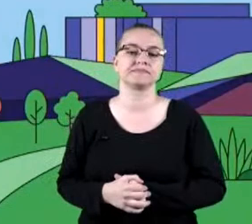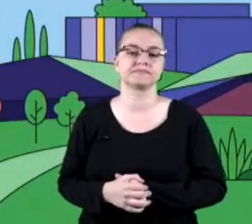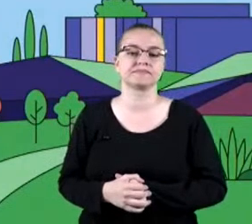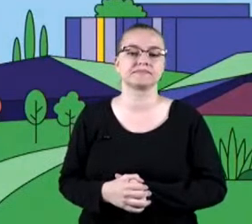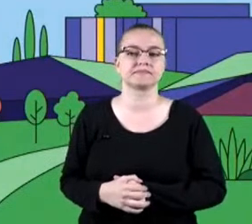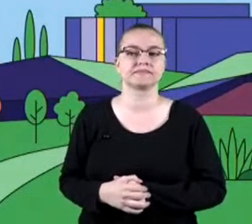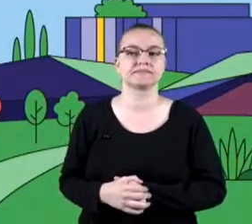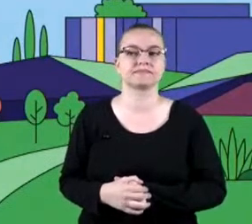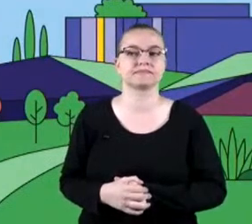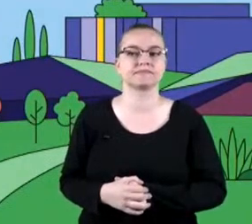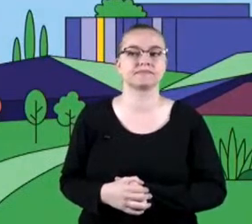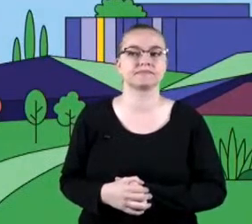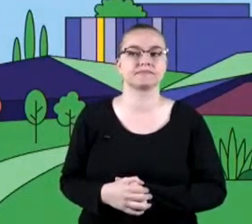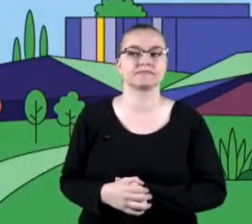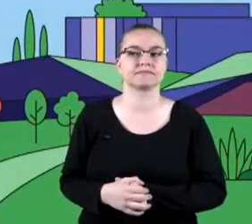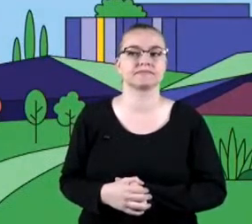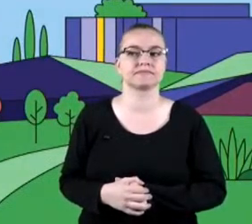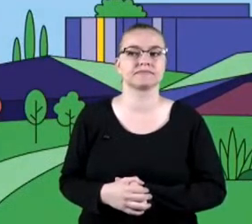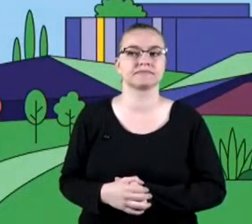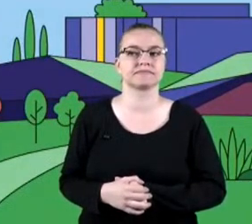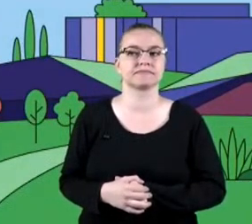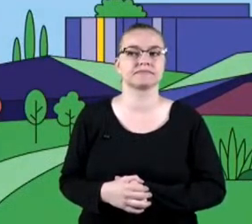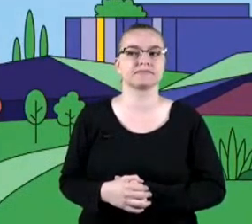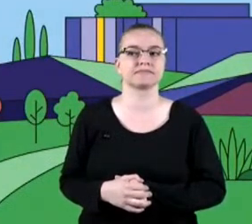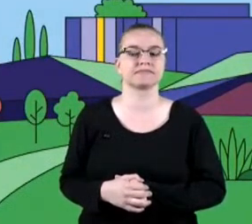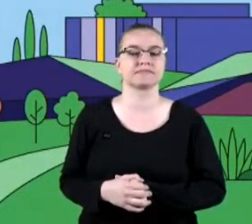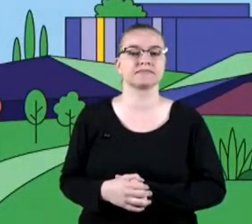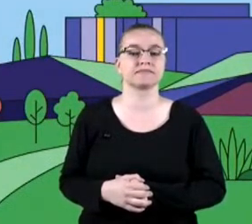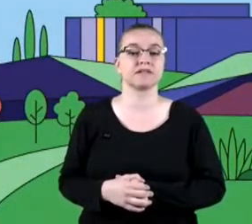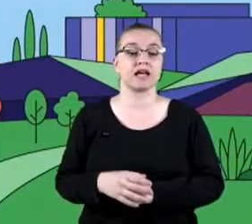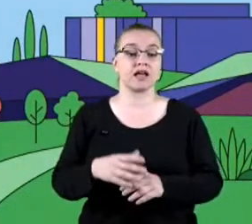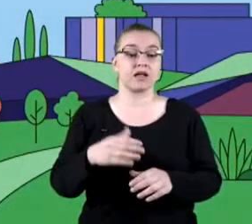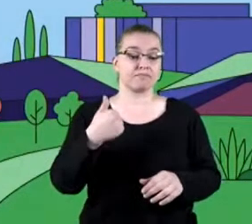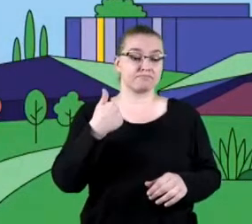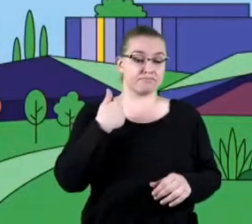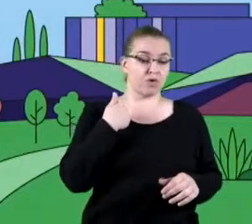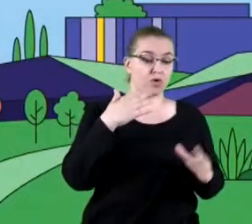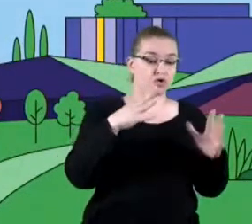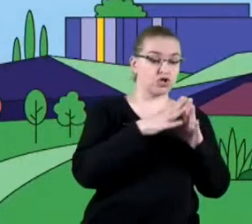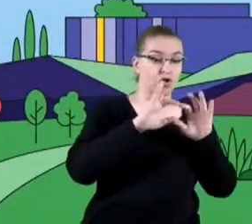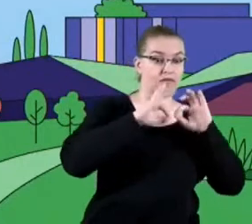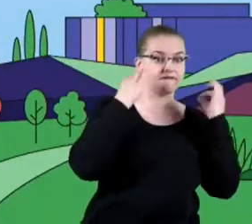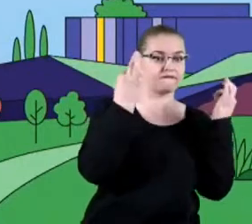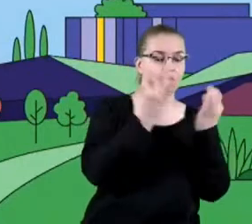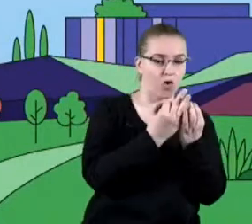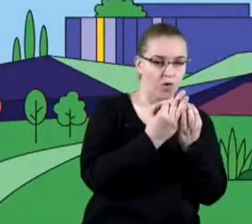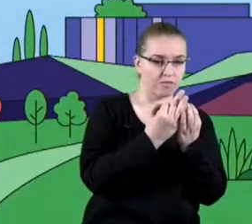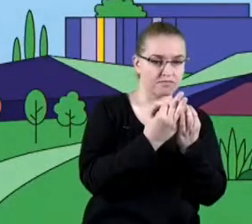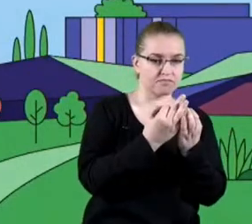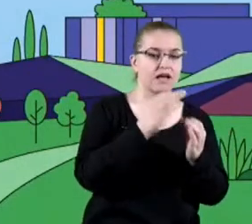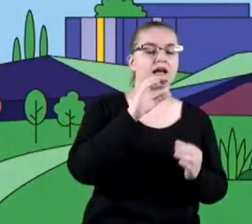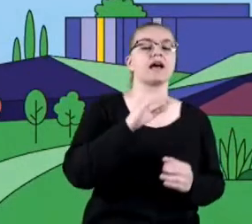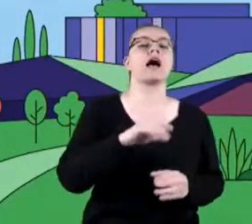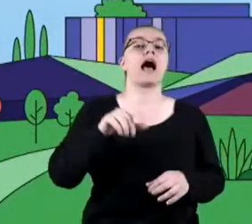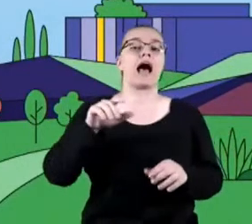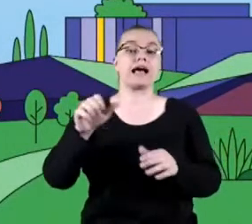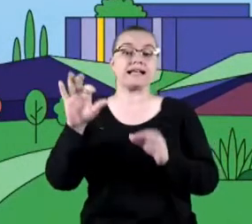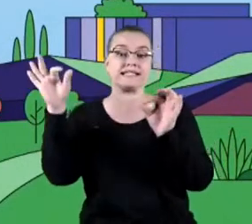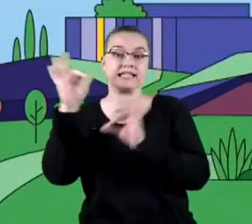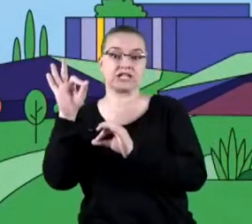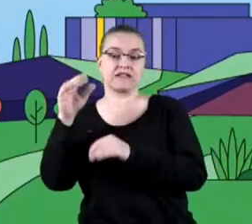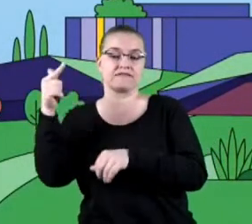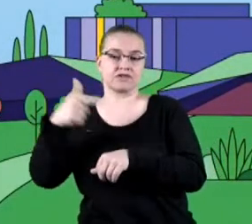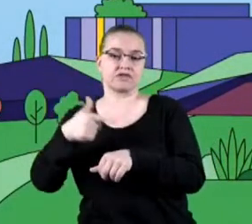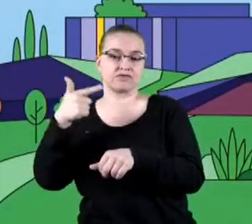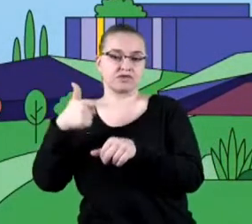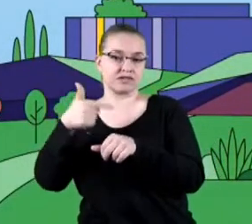In between the 10th World Urban Forum in Abu Dhabi and January 2022, the city of Subang Jaya has